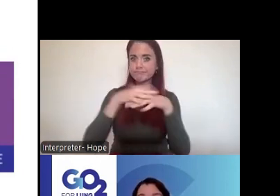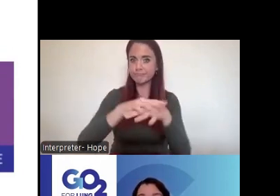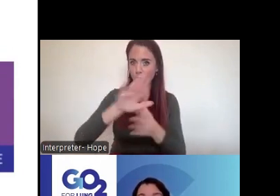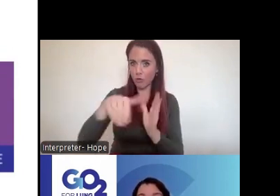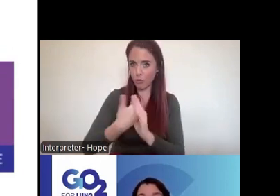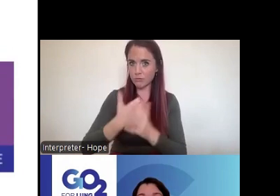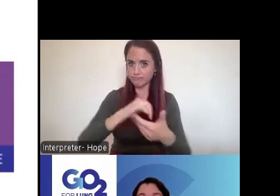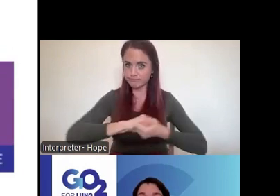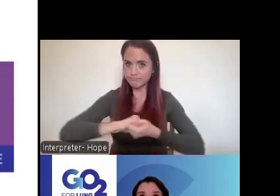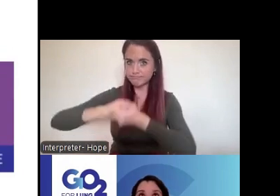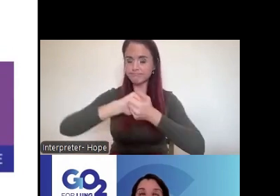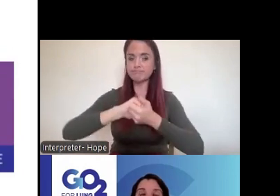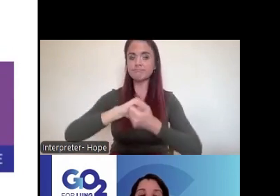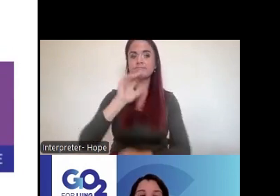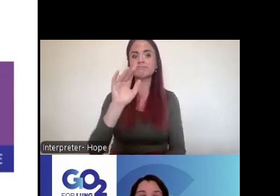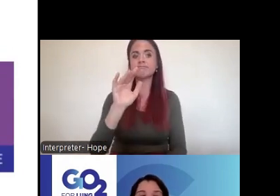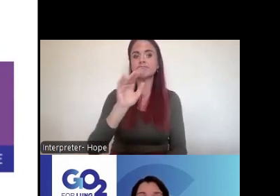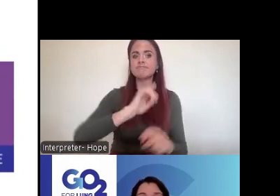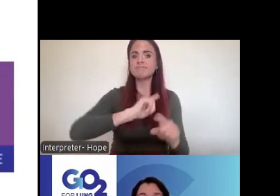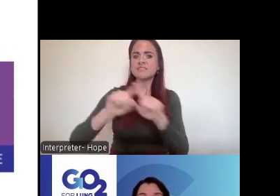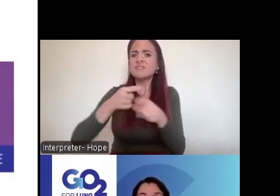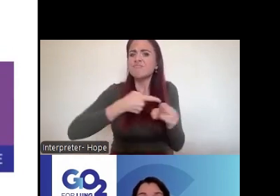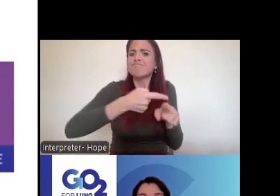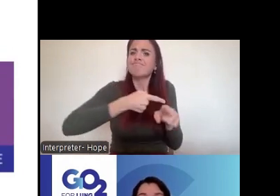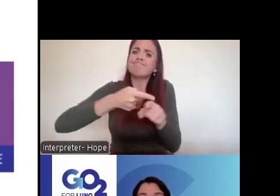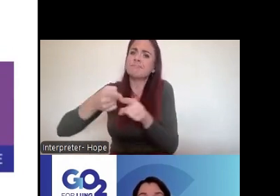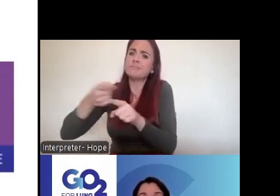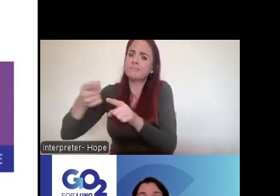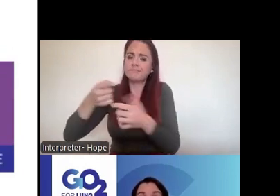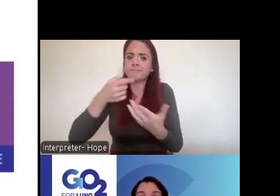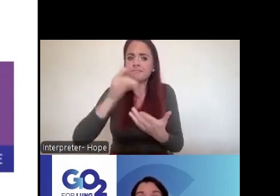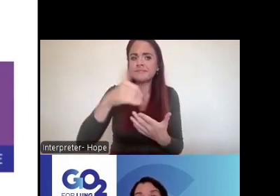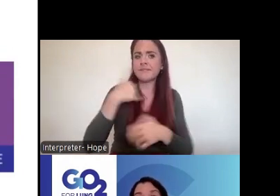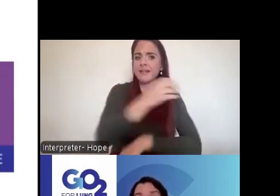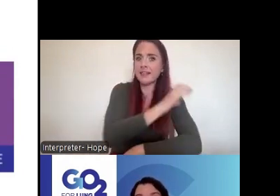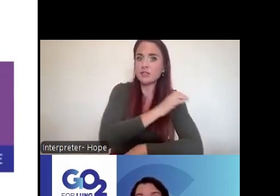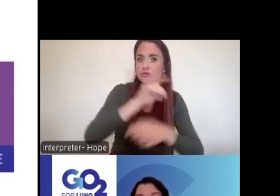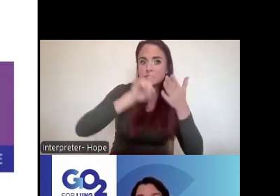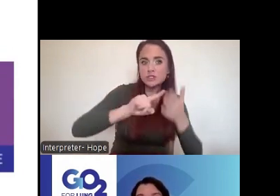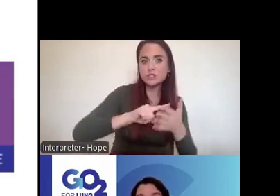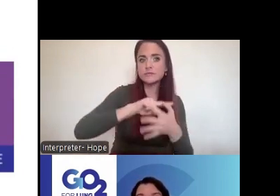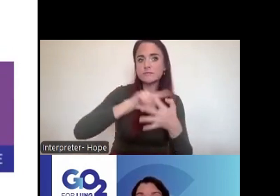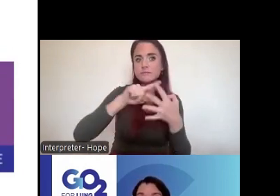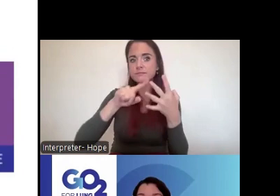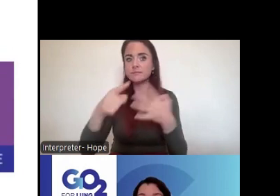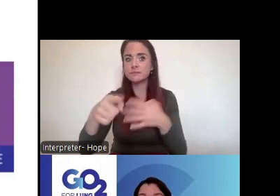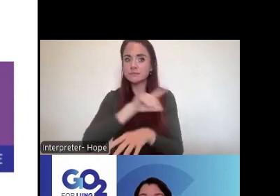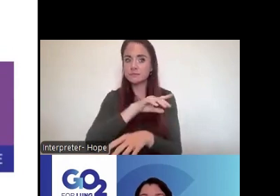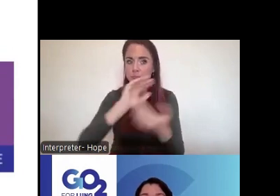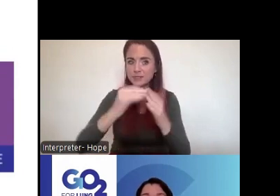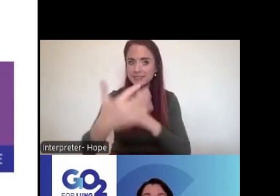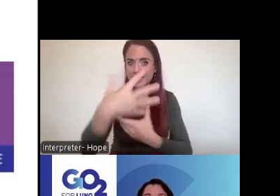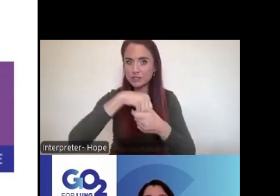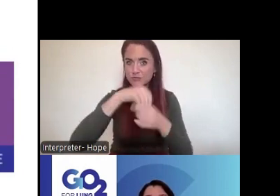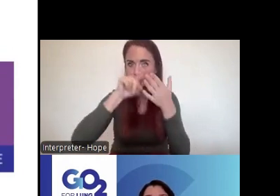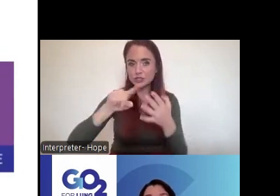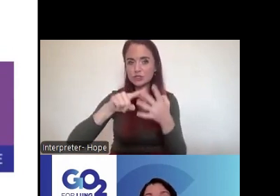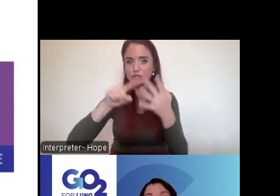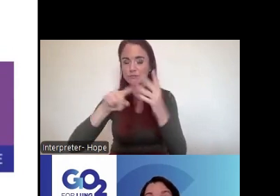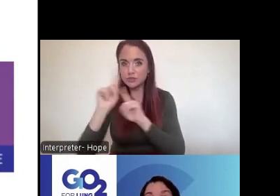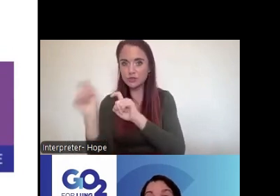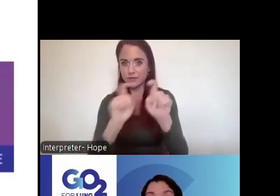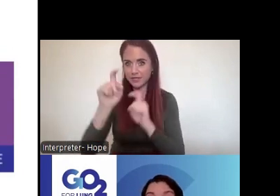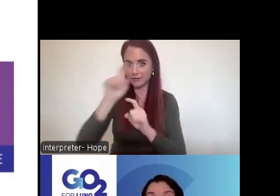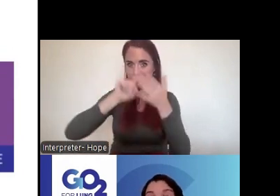we have different kind of areas of focus, including clinical research, community engaged research, survey research,